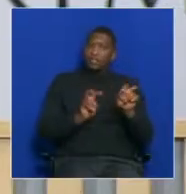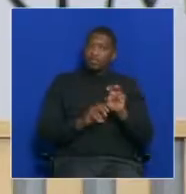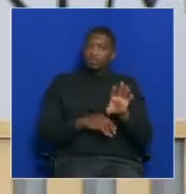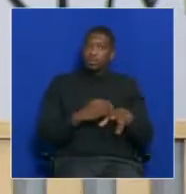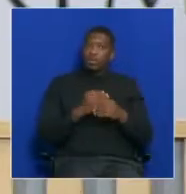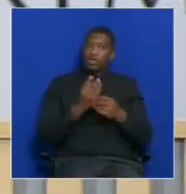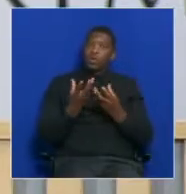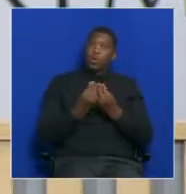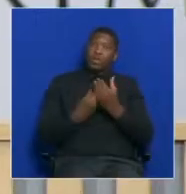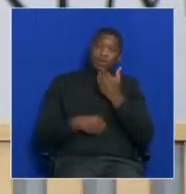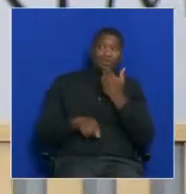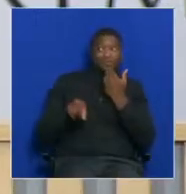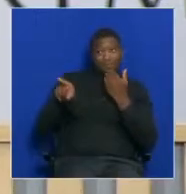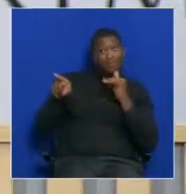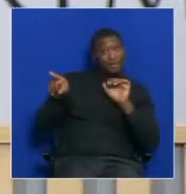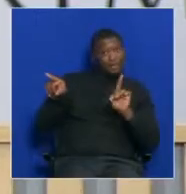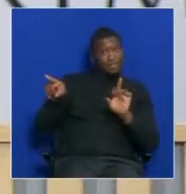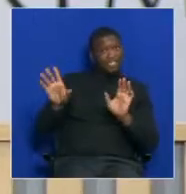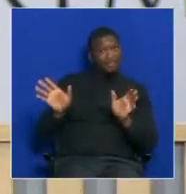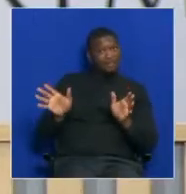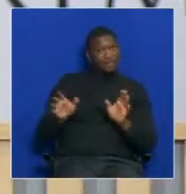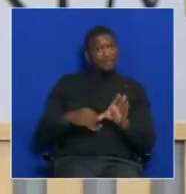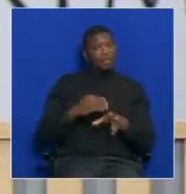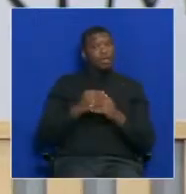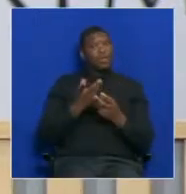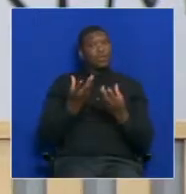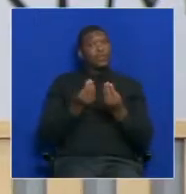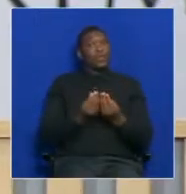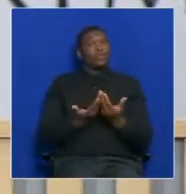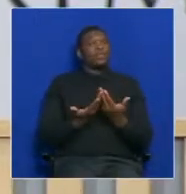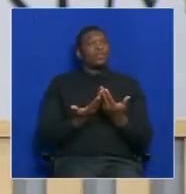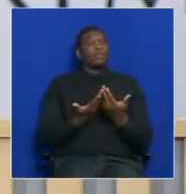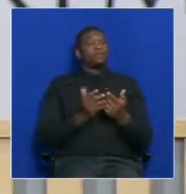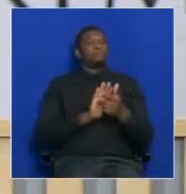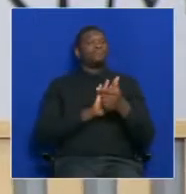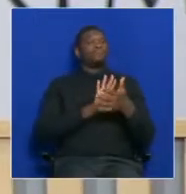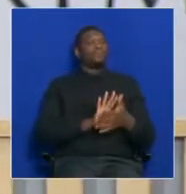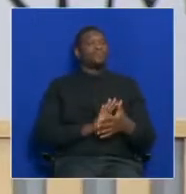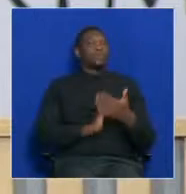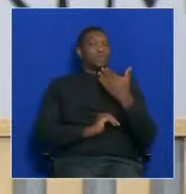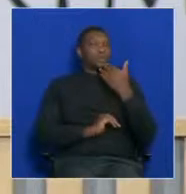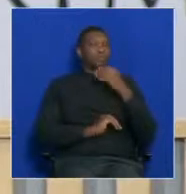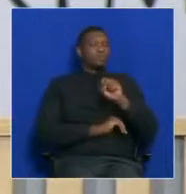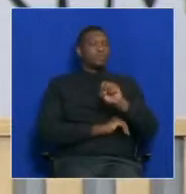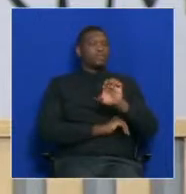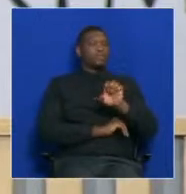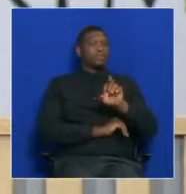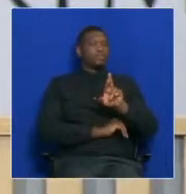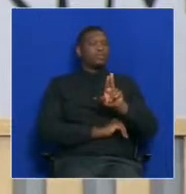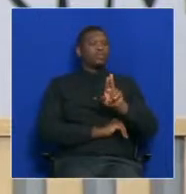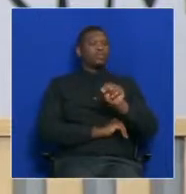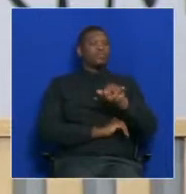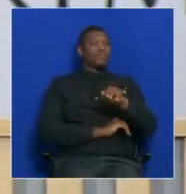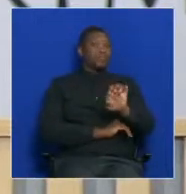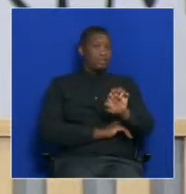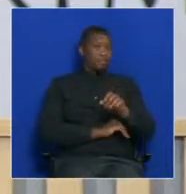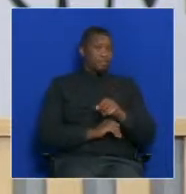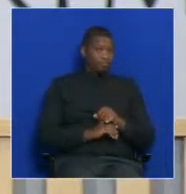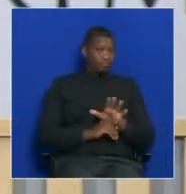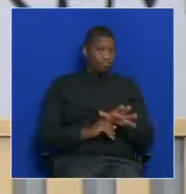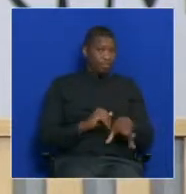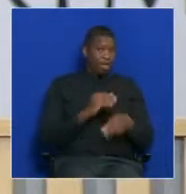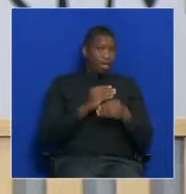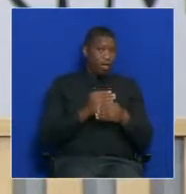ID, and with also Advocate Serunye. And